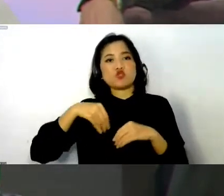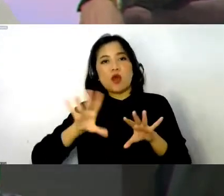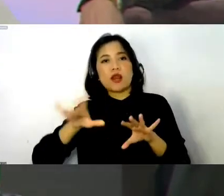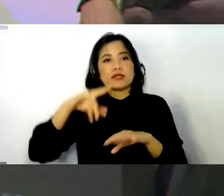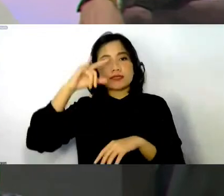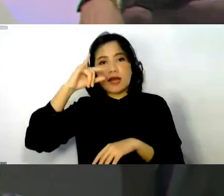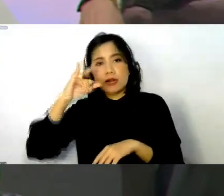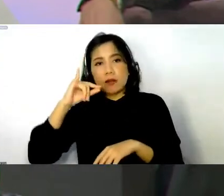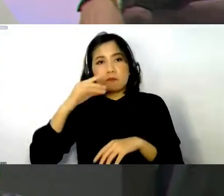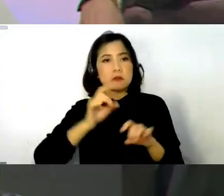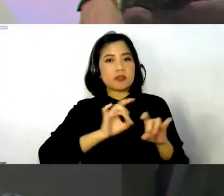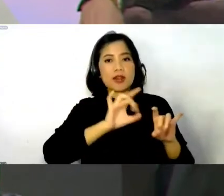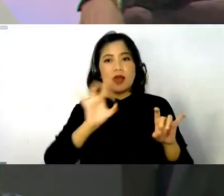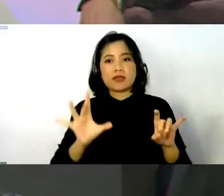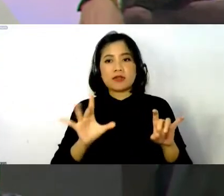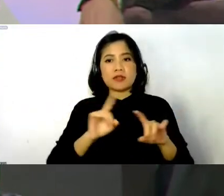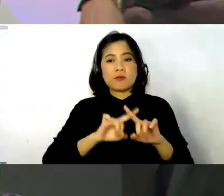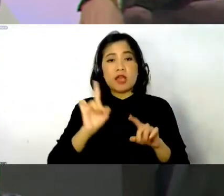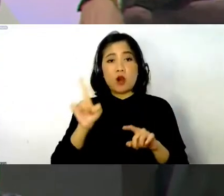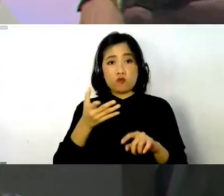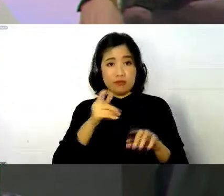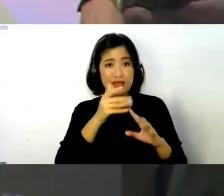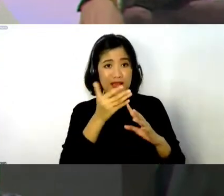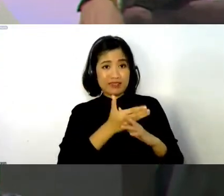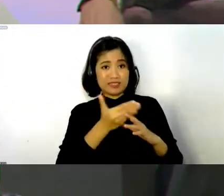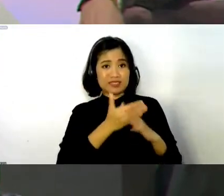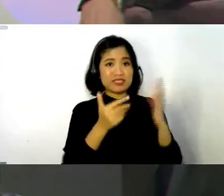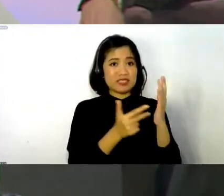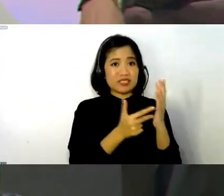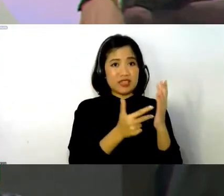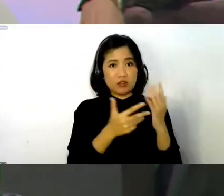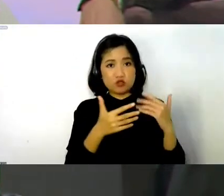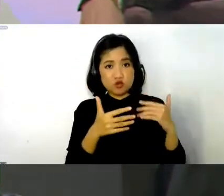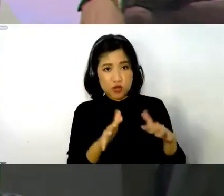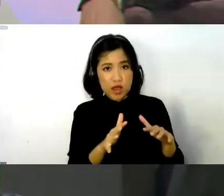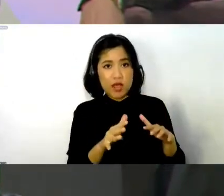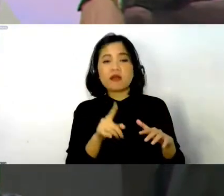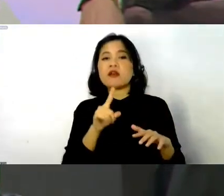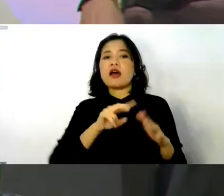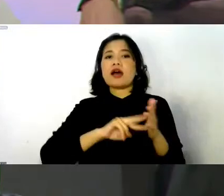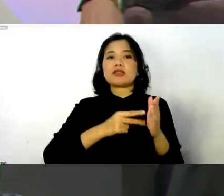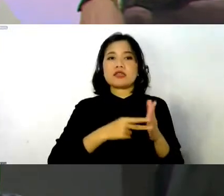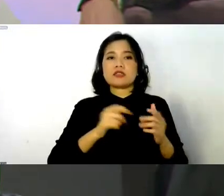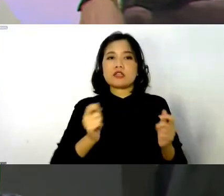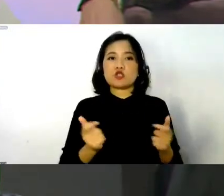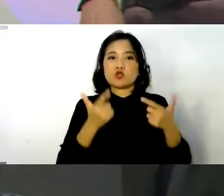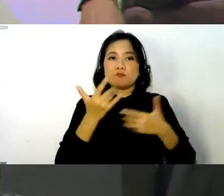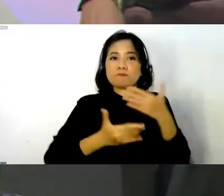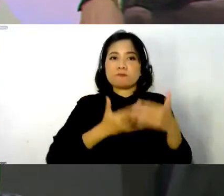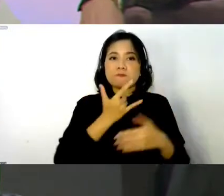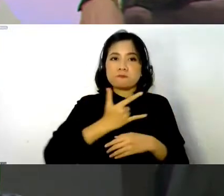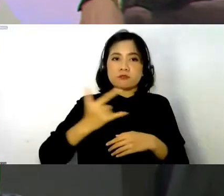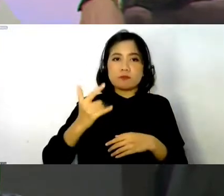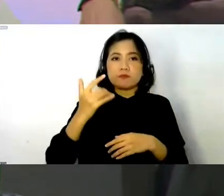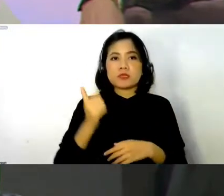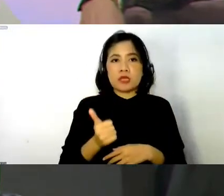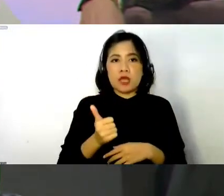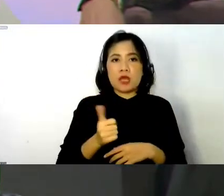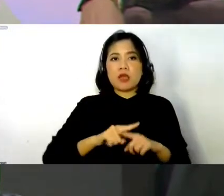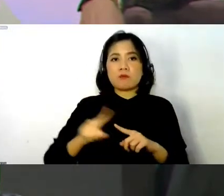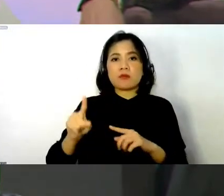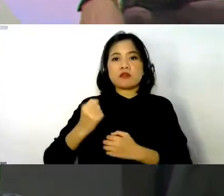reduce poverty at the national level. It has to be not only top down, but also the bottom up process.